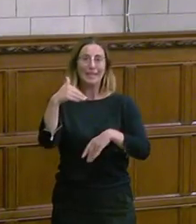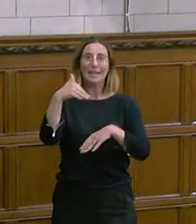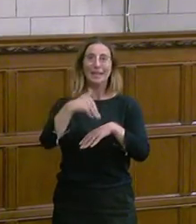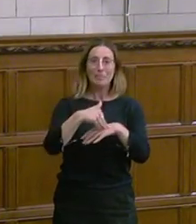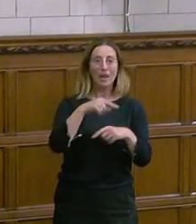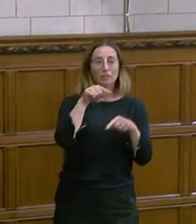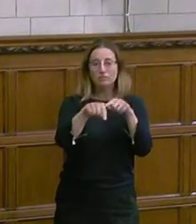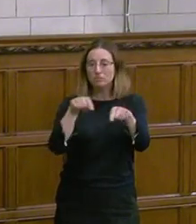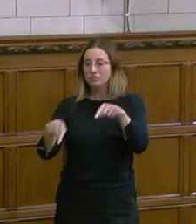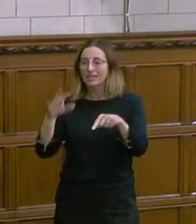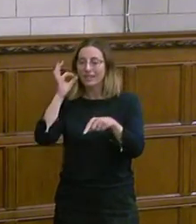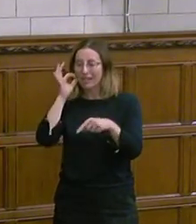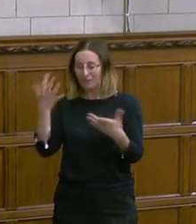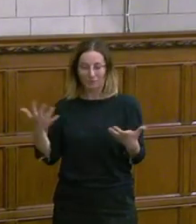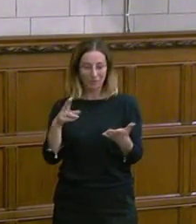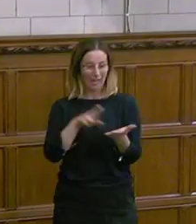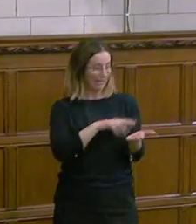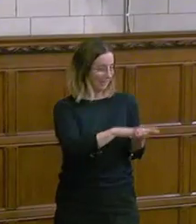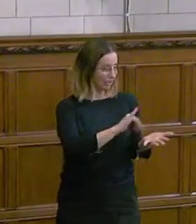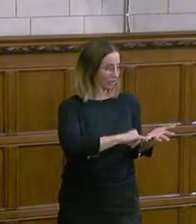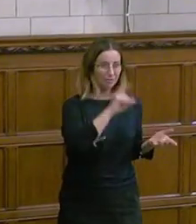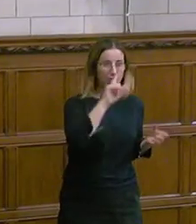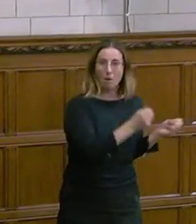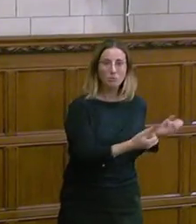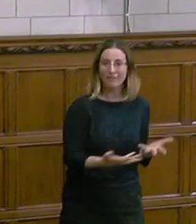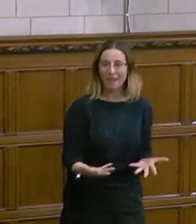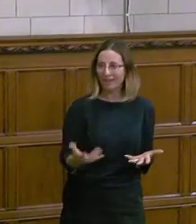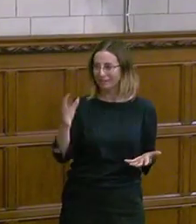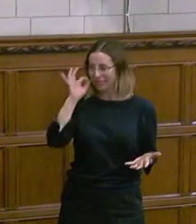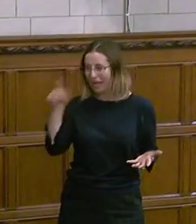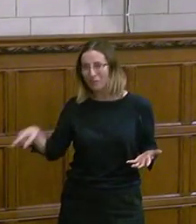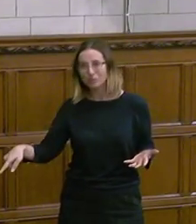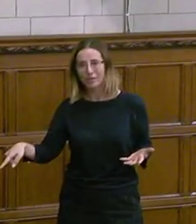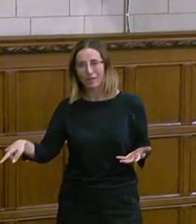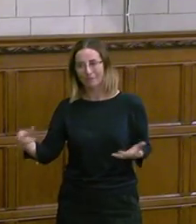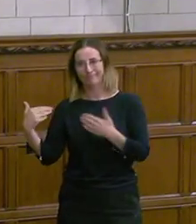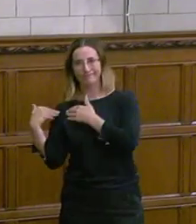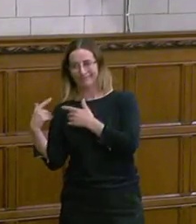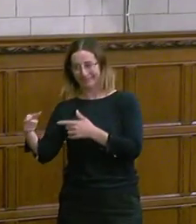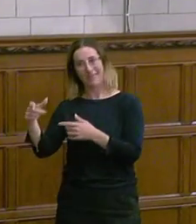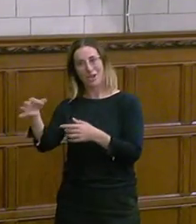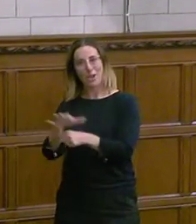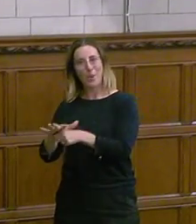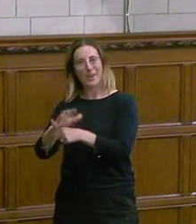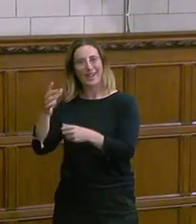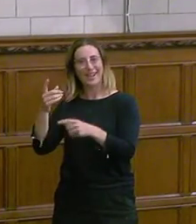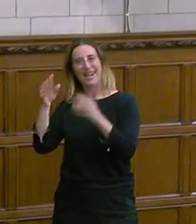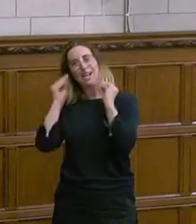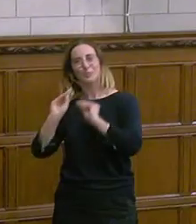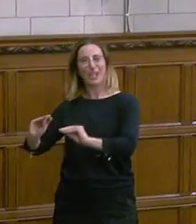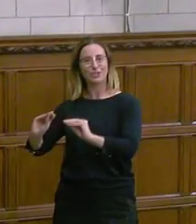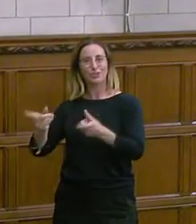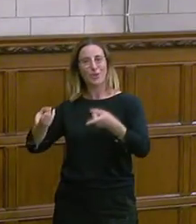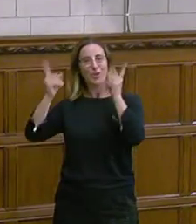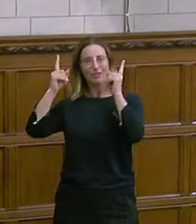Council, as where the NHS is unable to provide the necessary resources, the county, as the local educational authority, becomes the funder